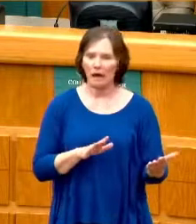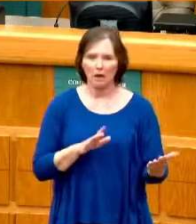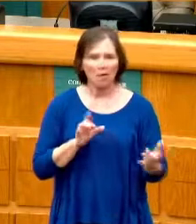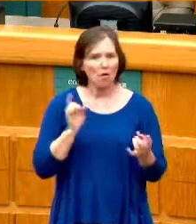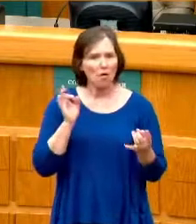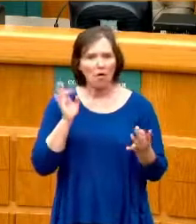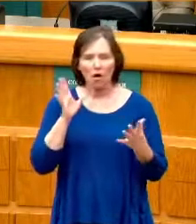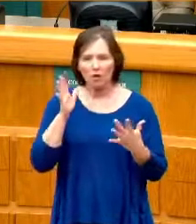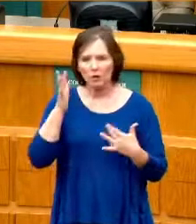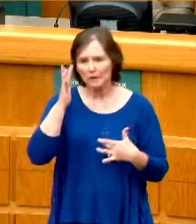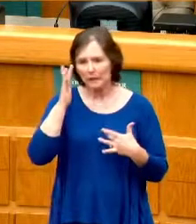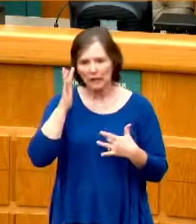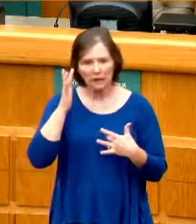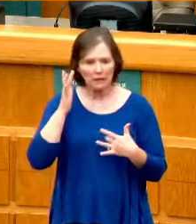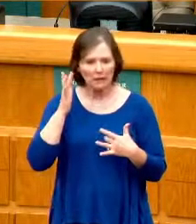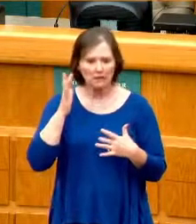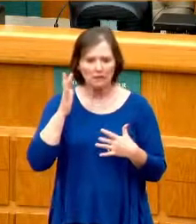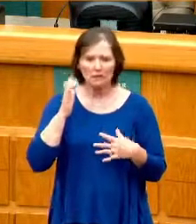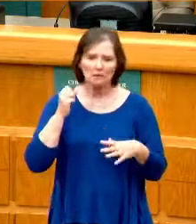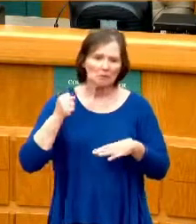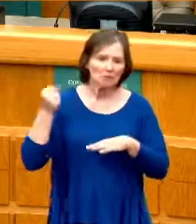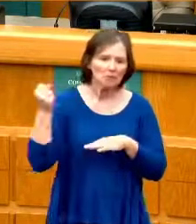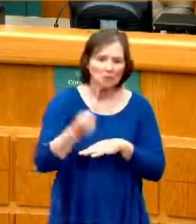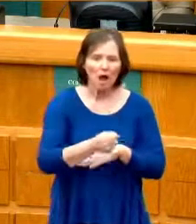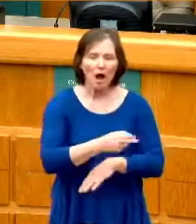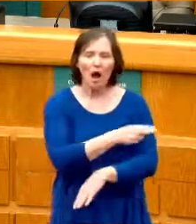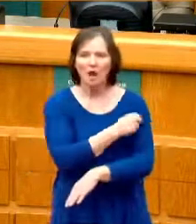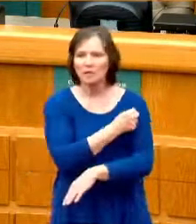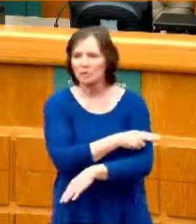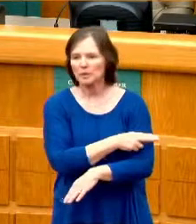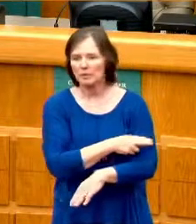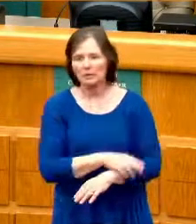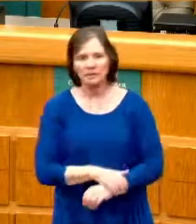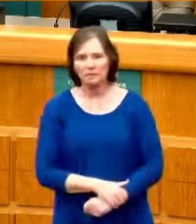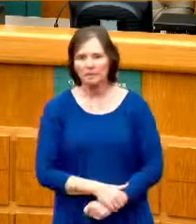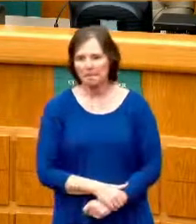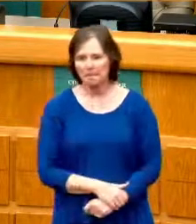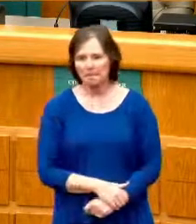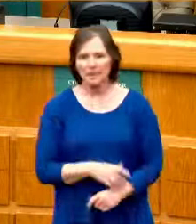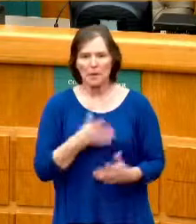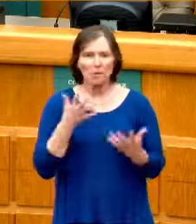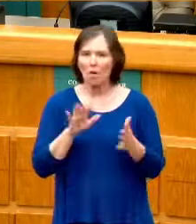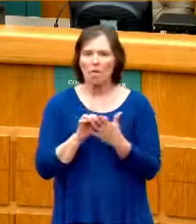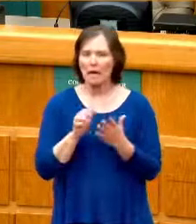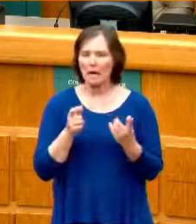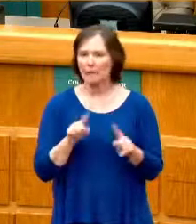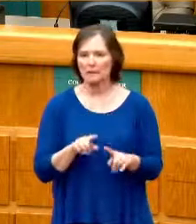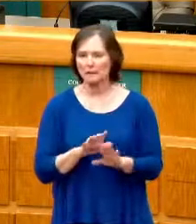Being hospitalized or worse yet, losing a child to COVID-19